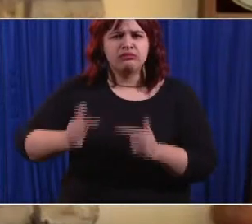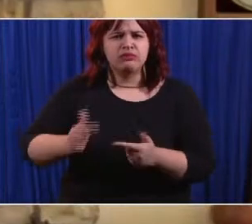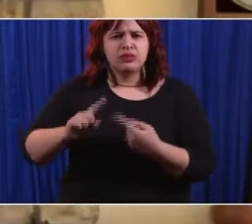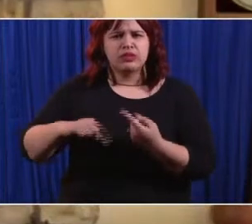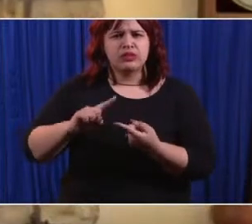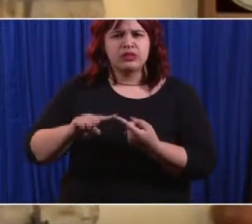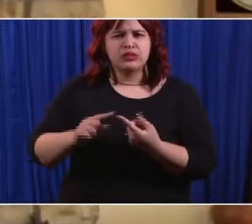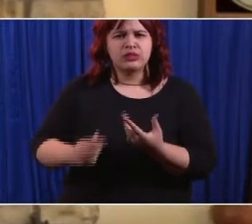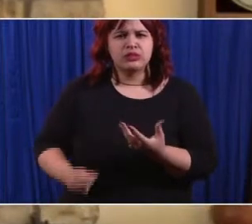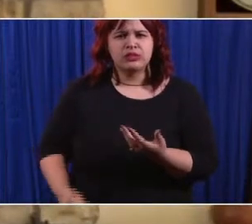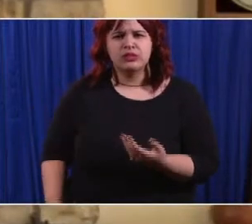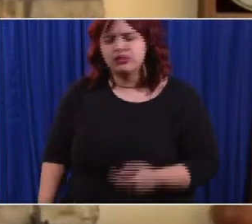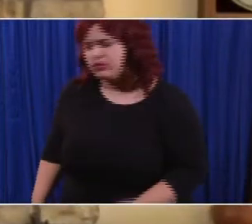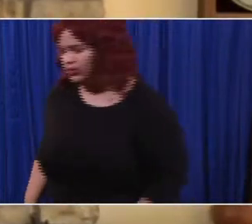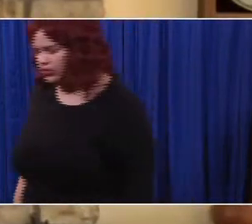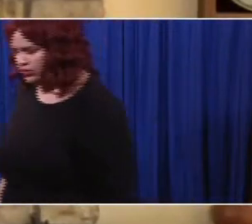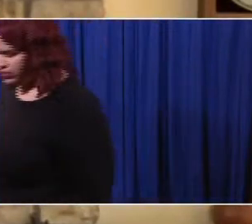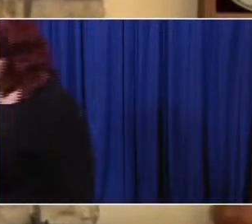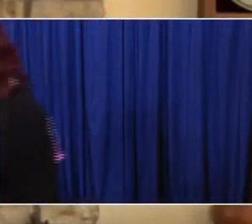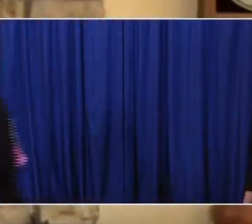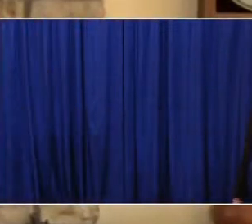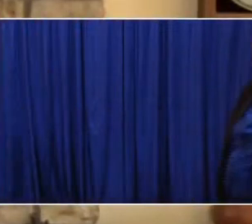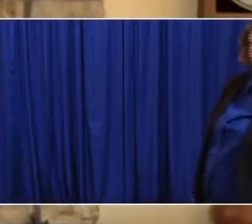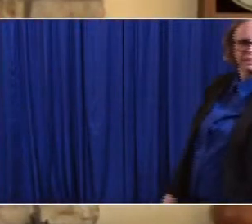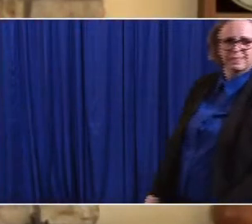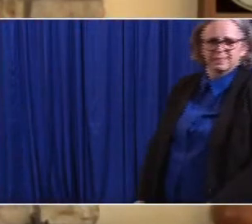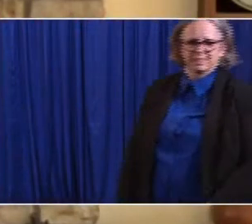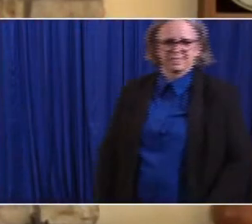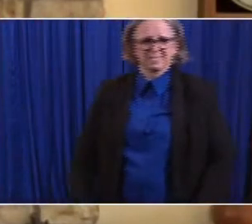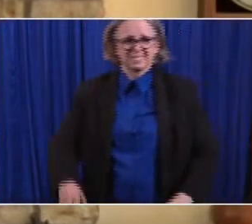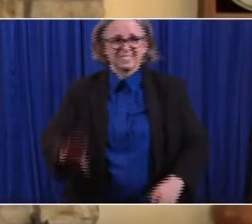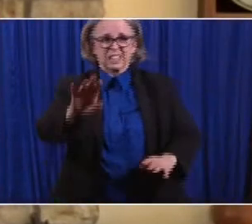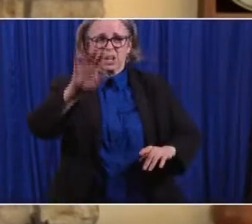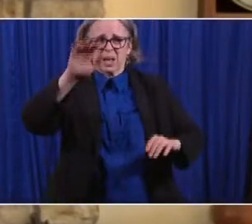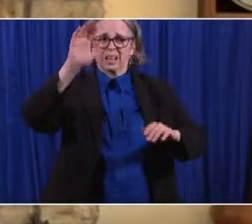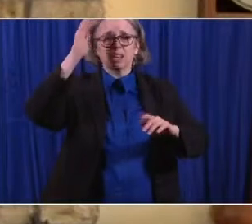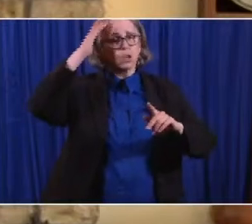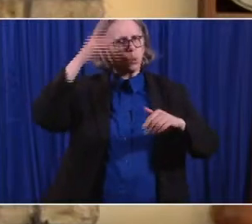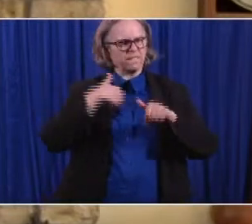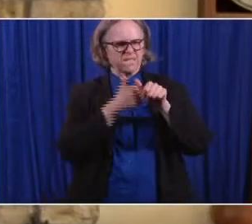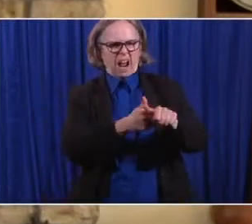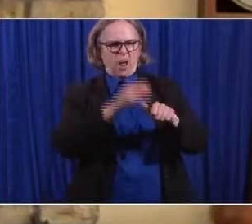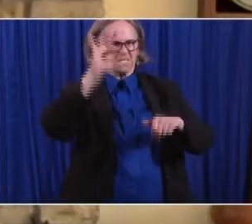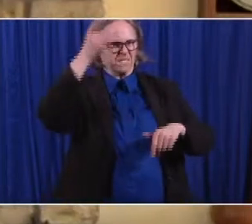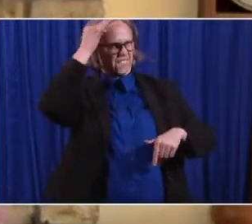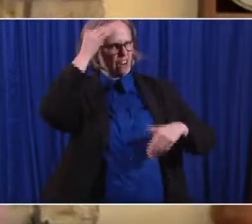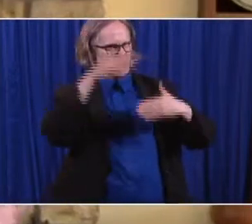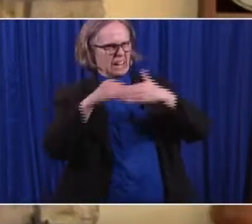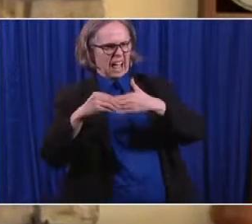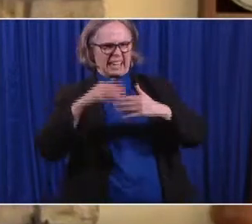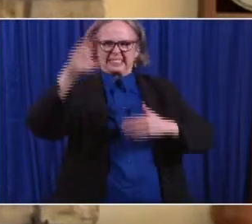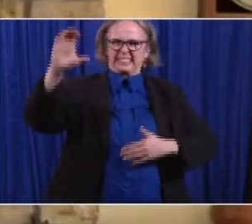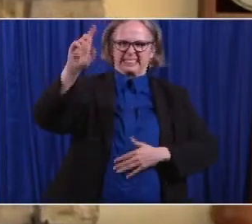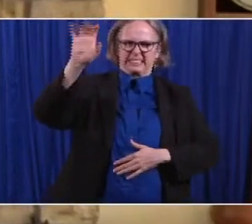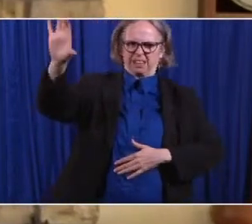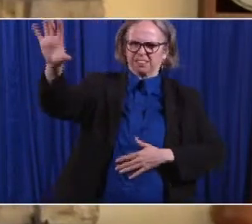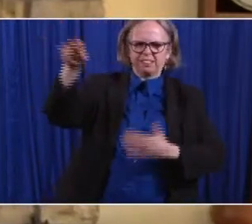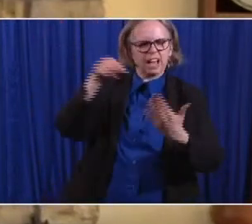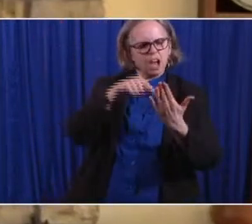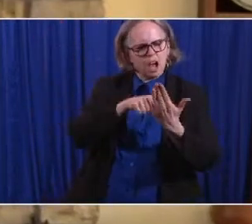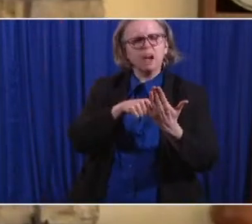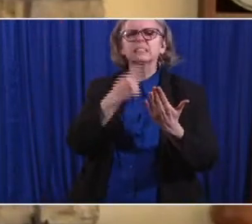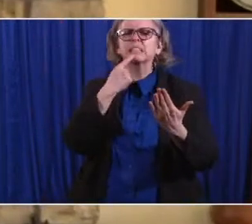John, the CDC, the federal guidance came out and they had different orders.